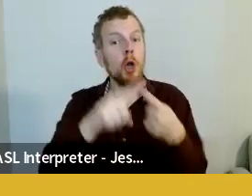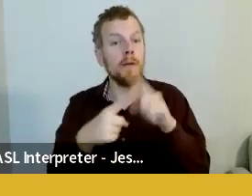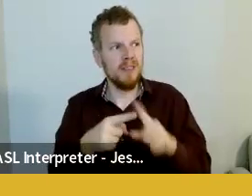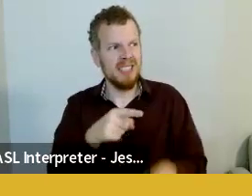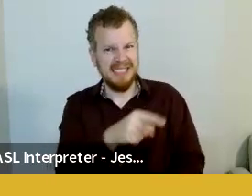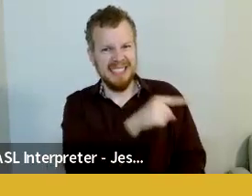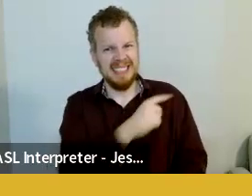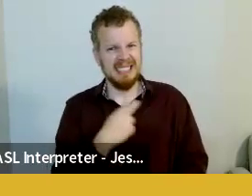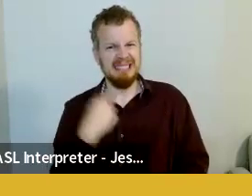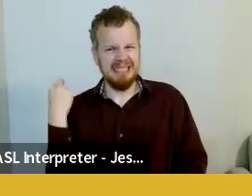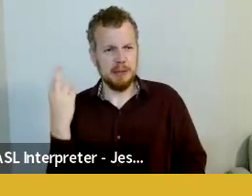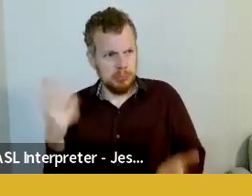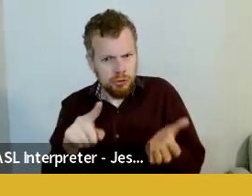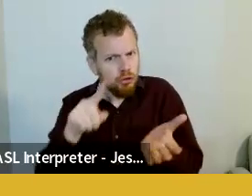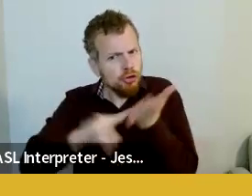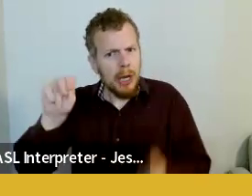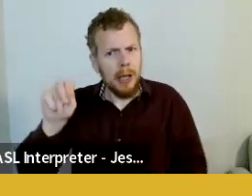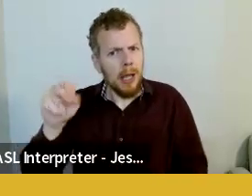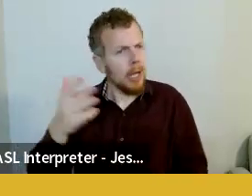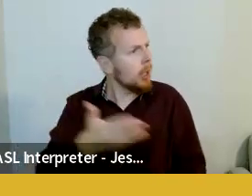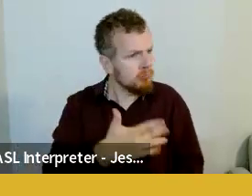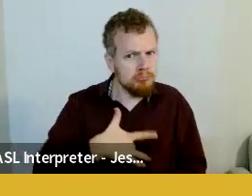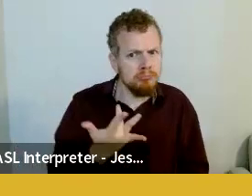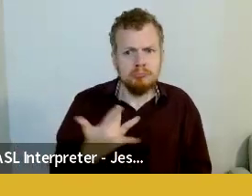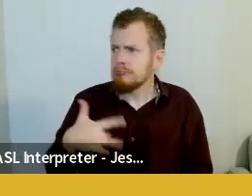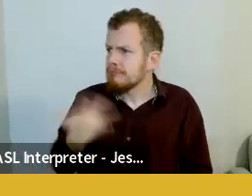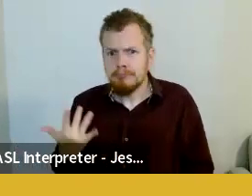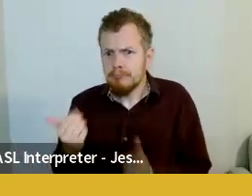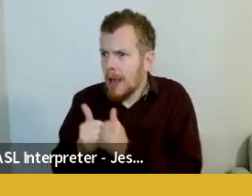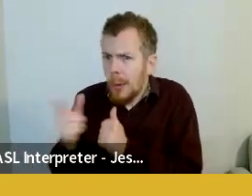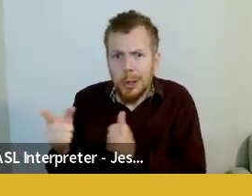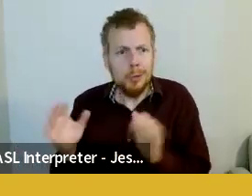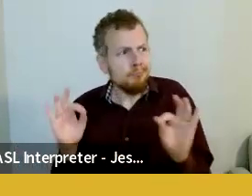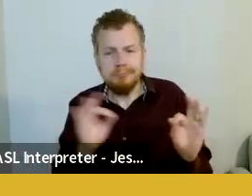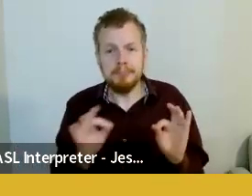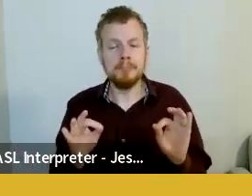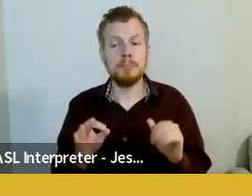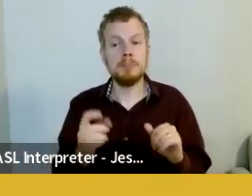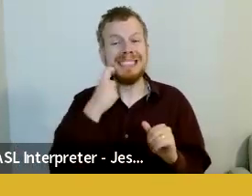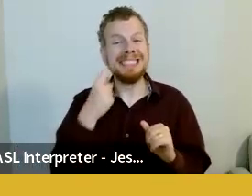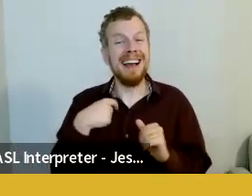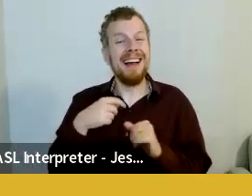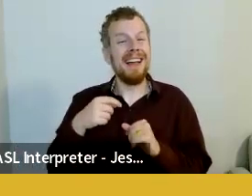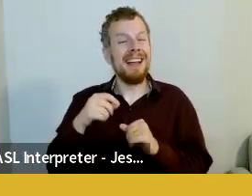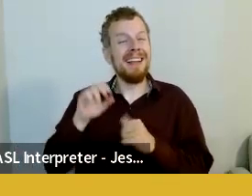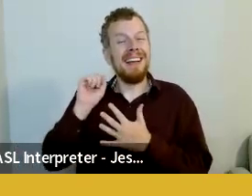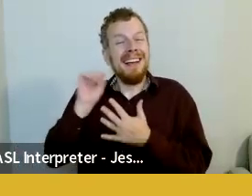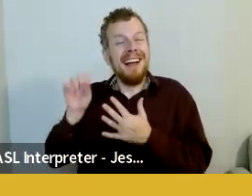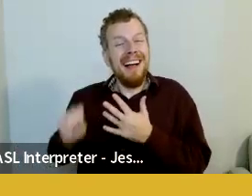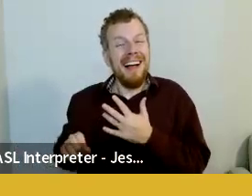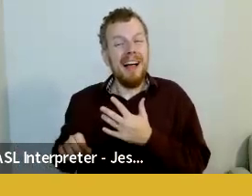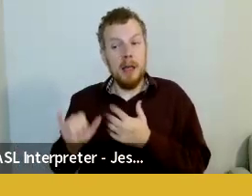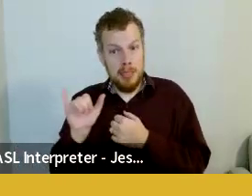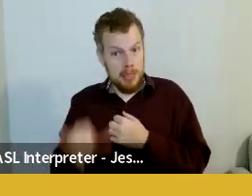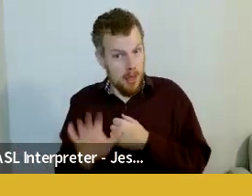heat-related illness, check on them regularly. So the groups that we just talked about on the slide previous, if anyone